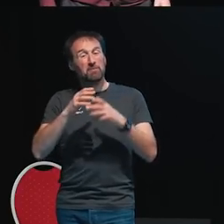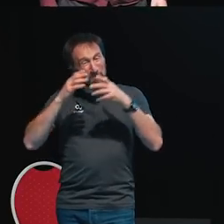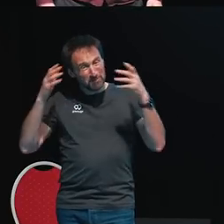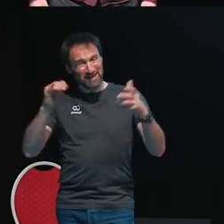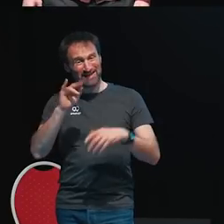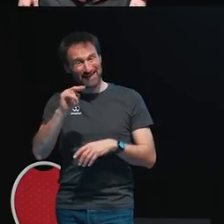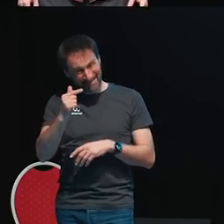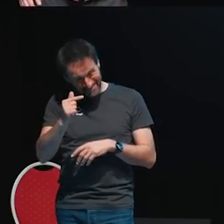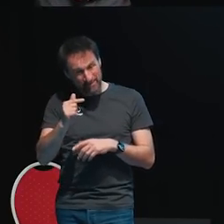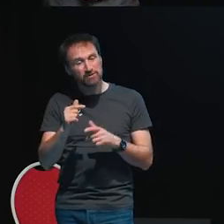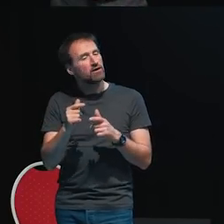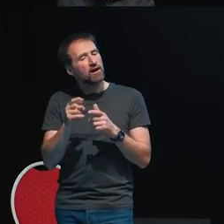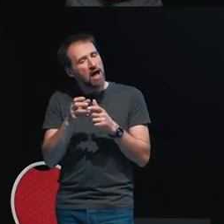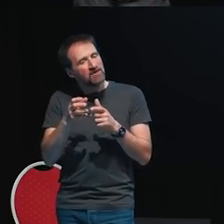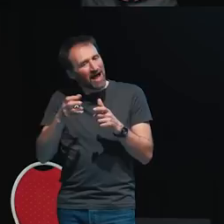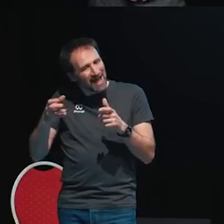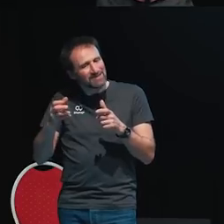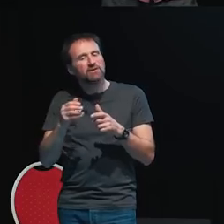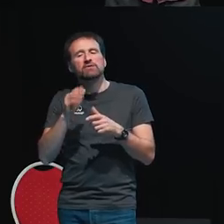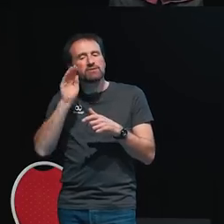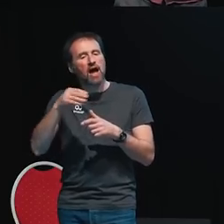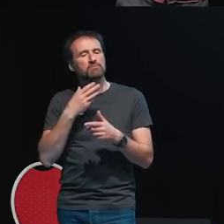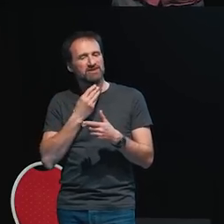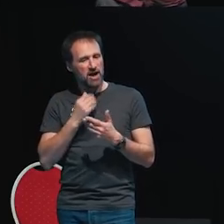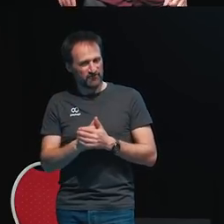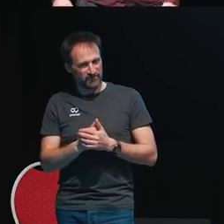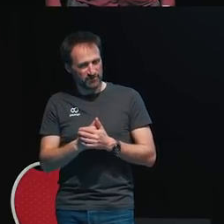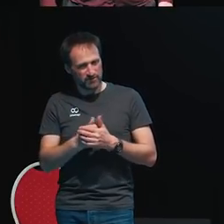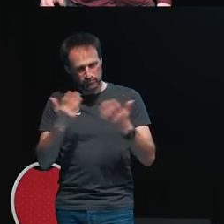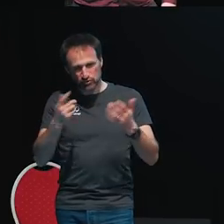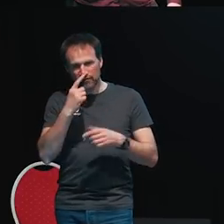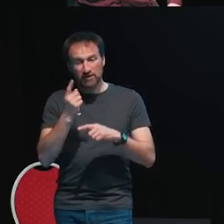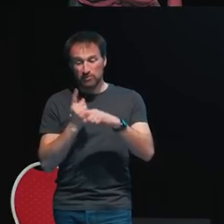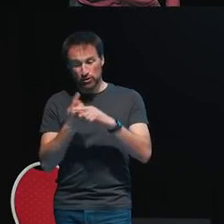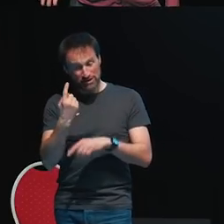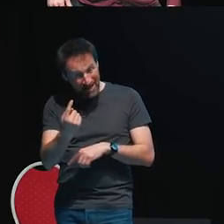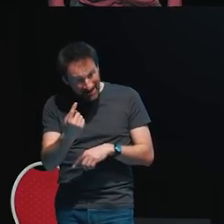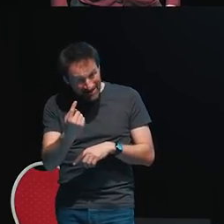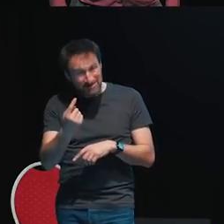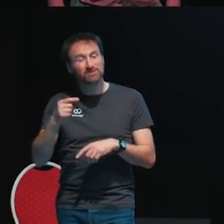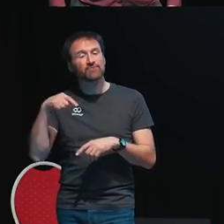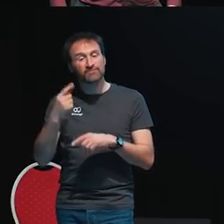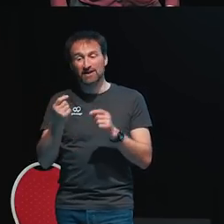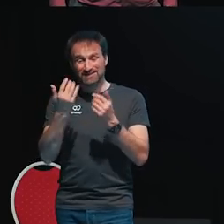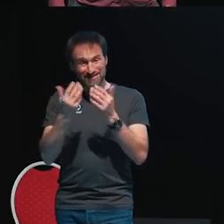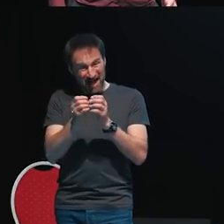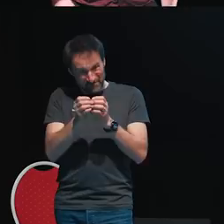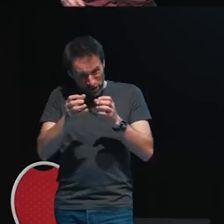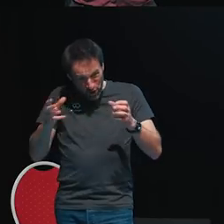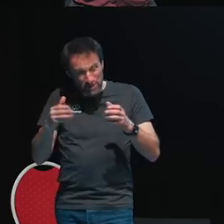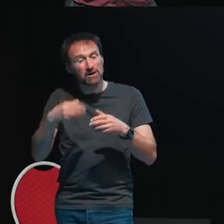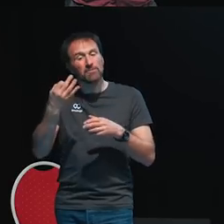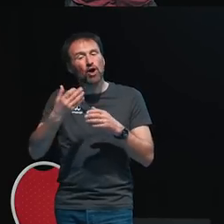necessary. So if you always add one and the number grows larger, more bits are added as needed